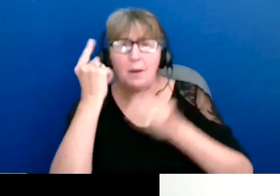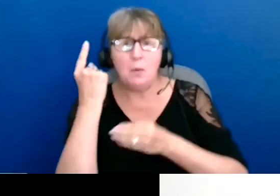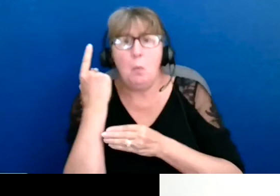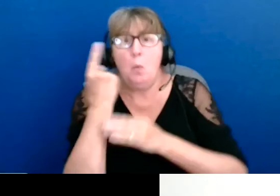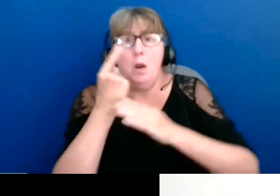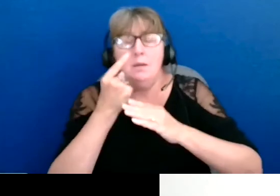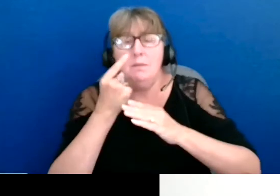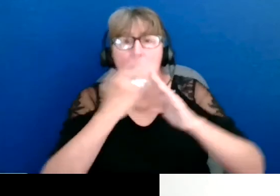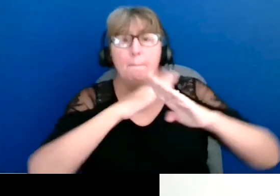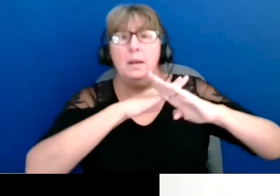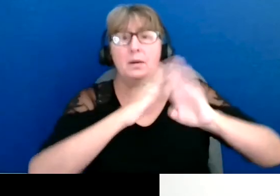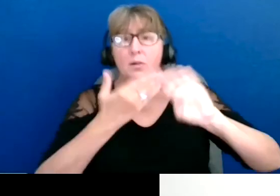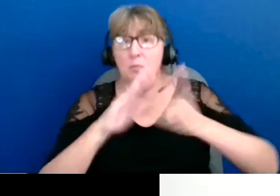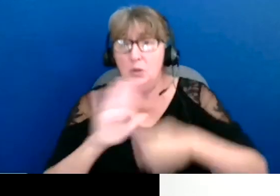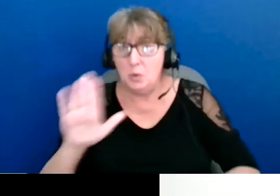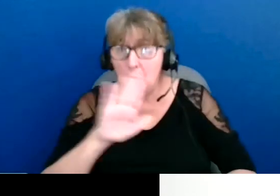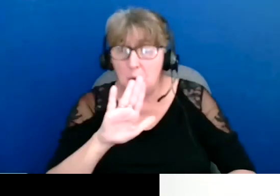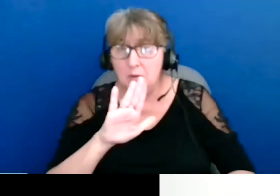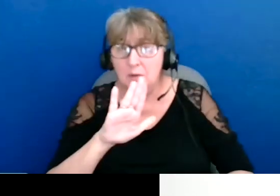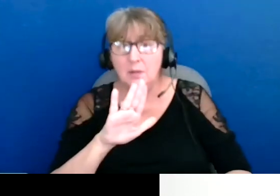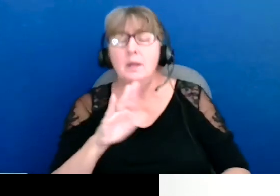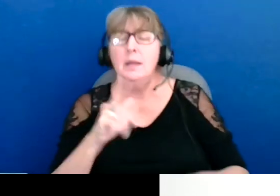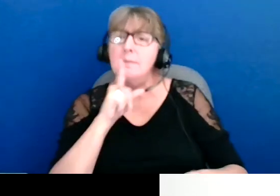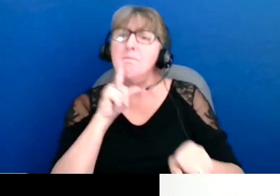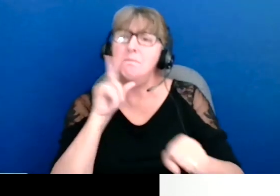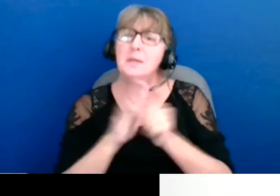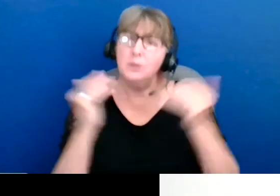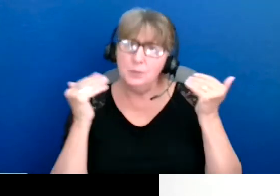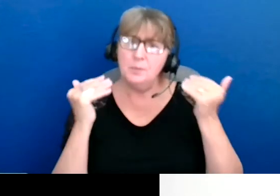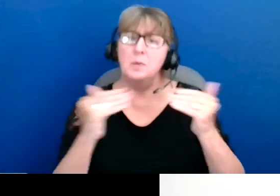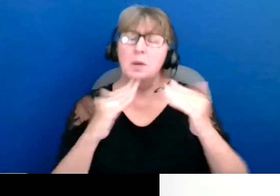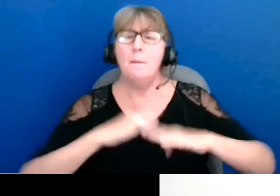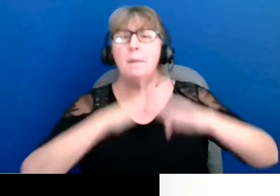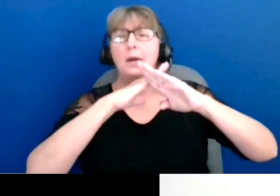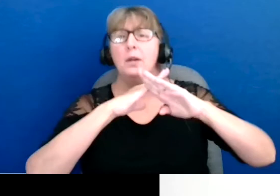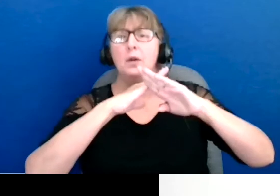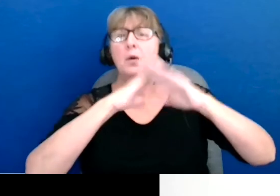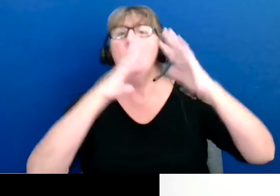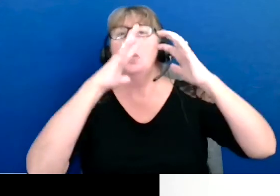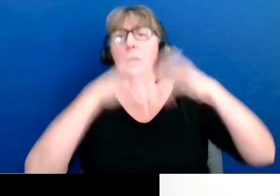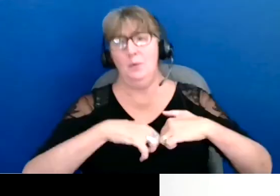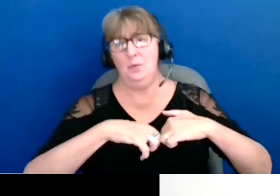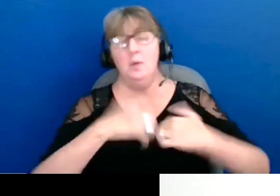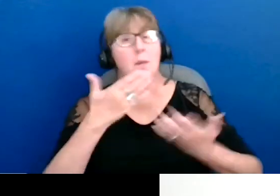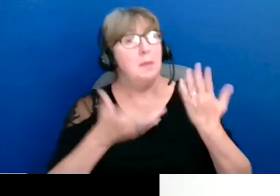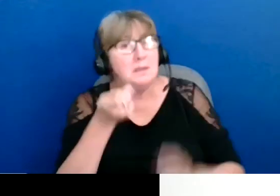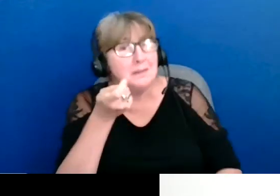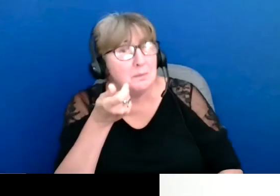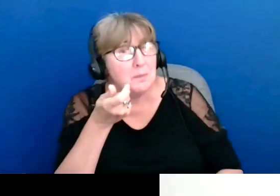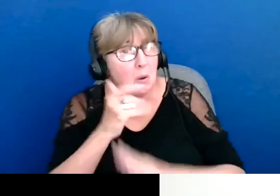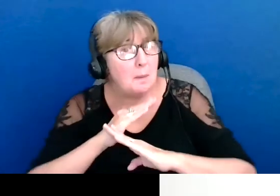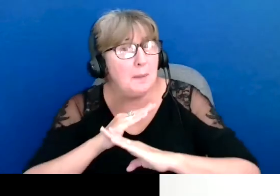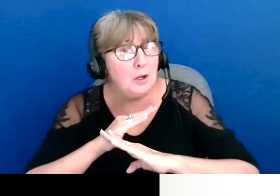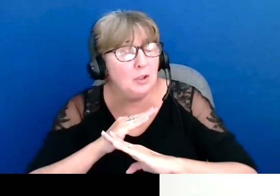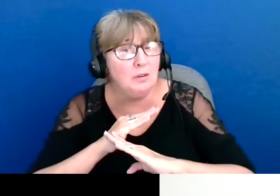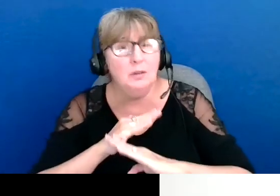community and commit to doing work to remove that barrier. It can be a small barrier. Just